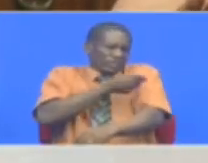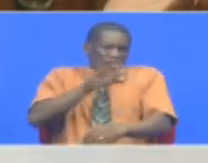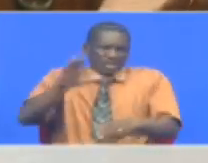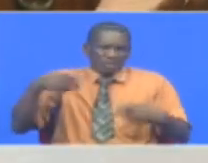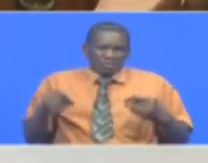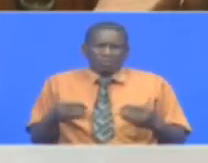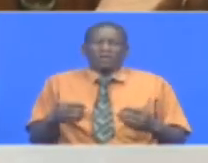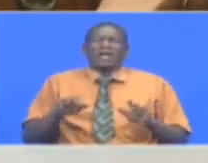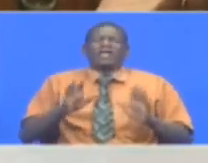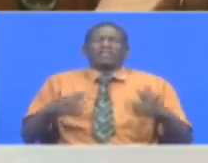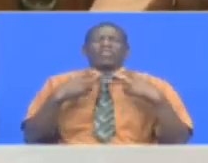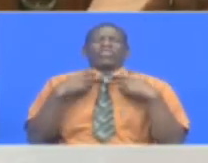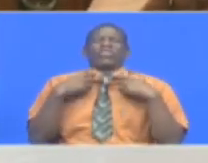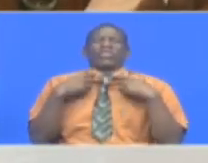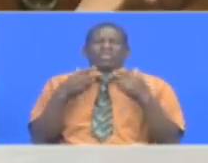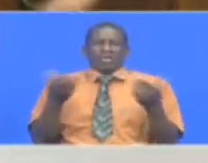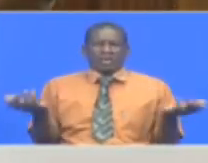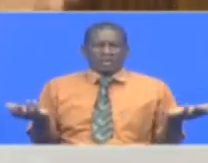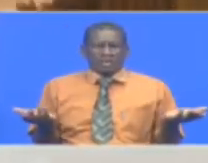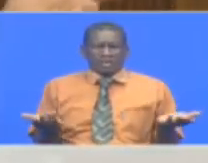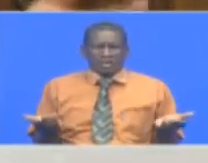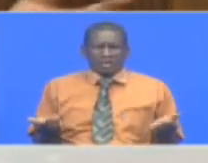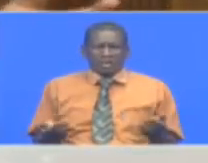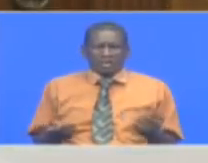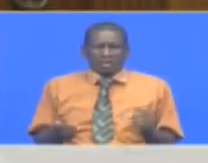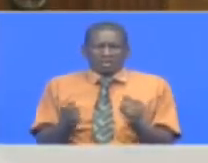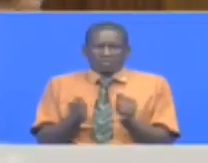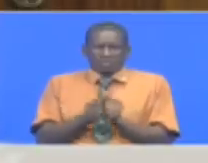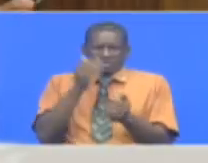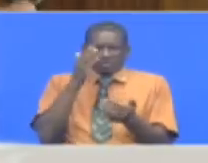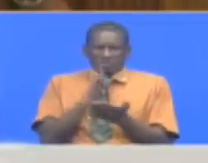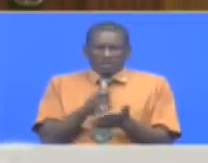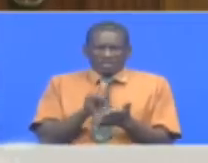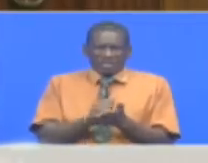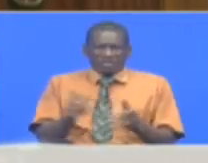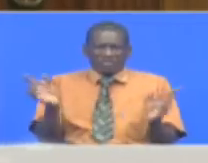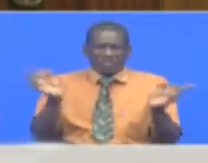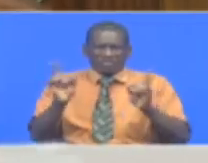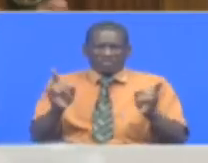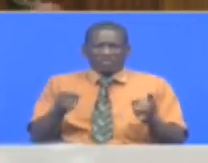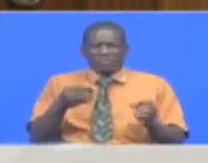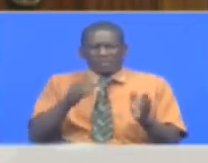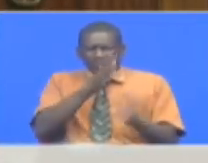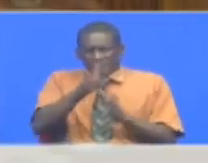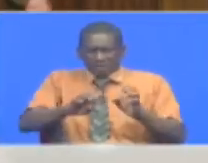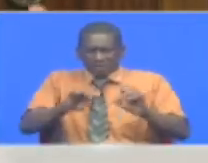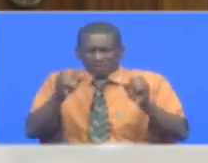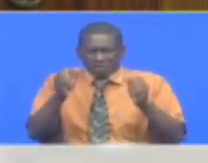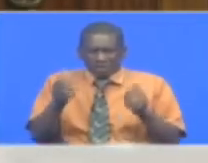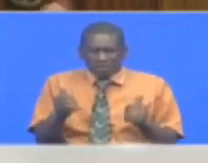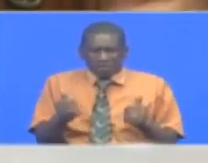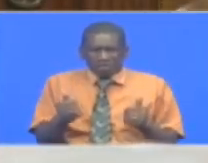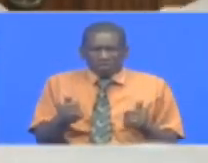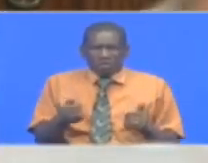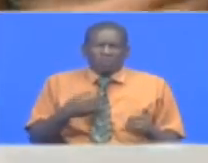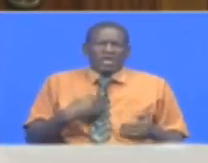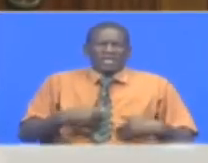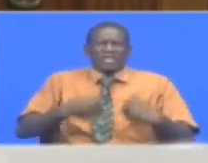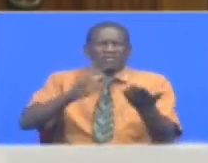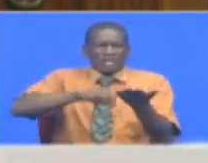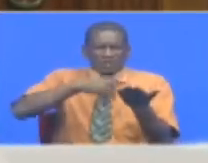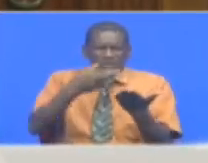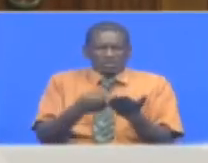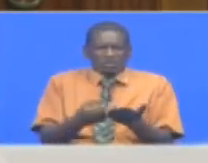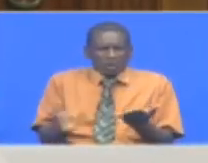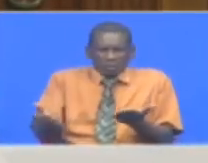stranded, right? Despite the fact that we had never been better prepared, despite the fact that we had put our resources,